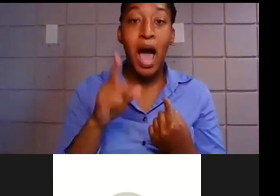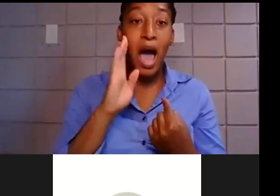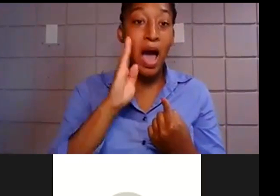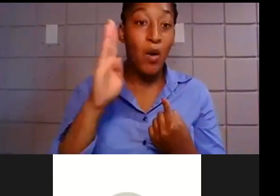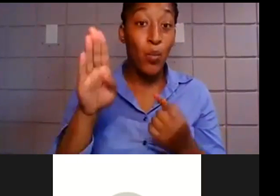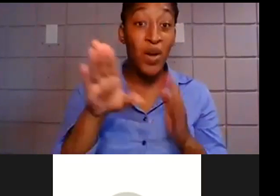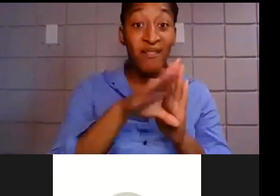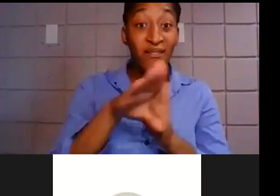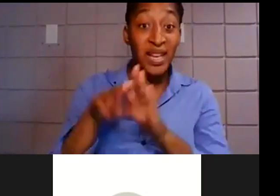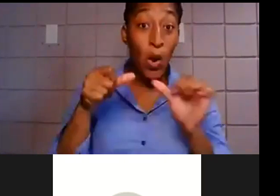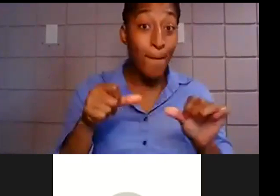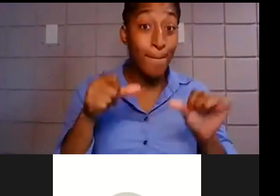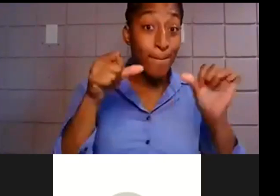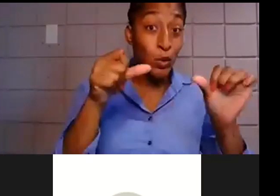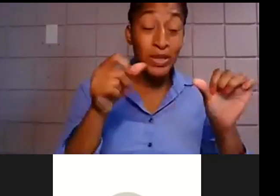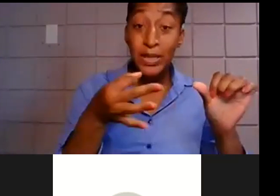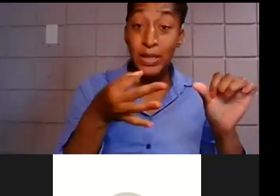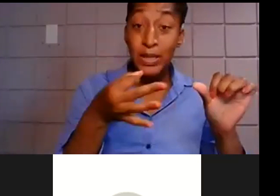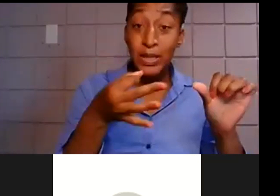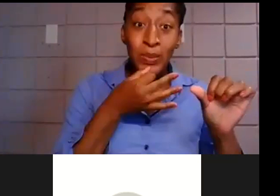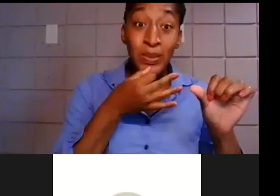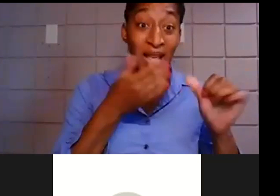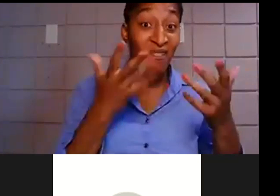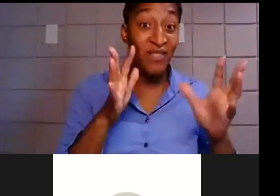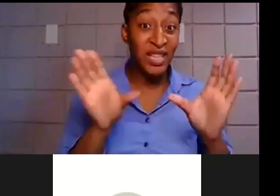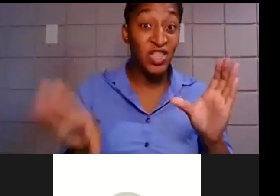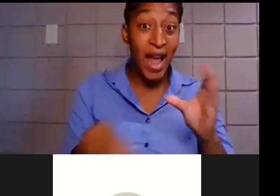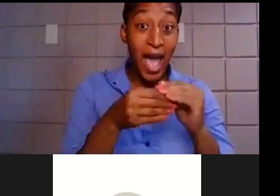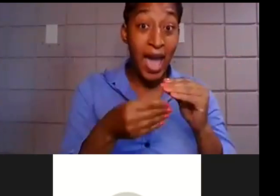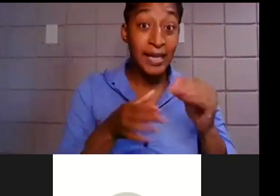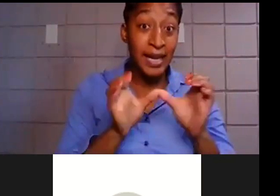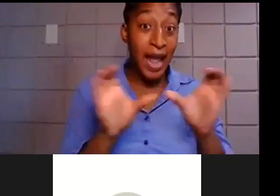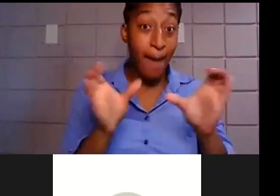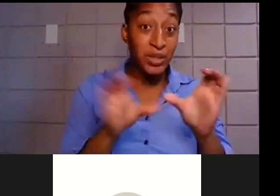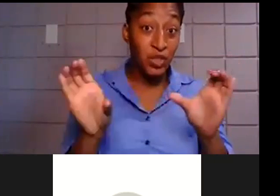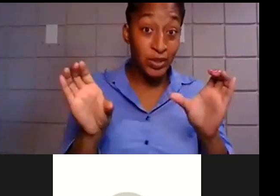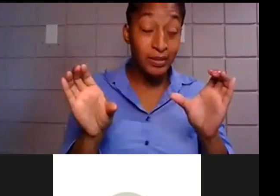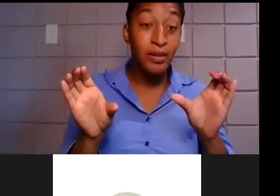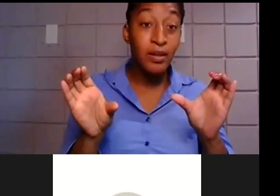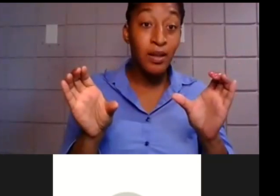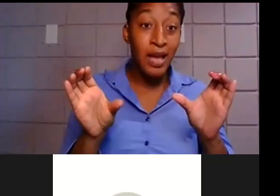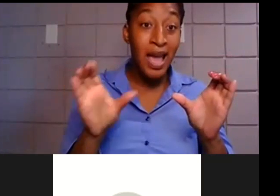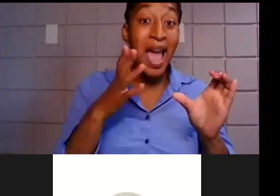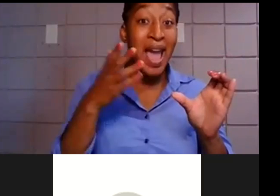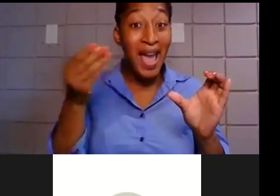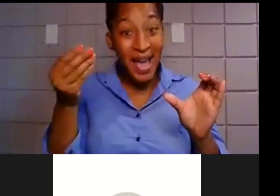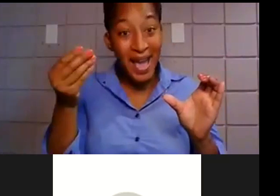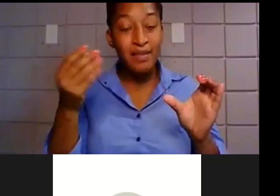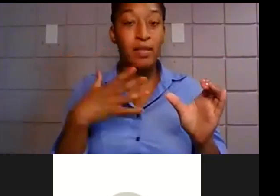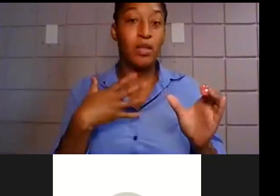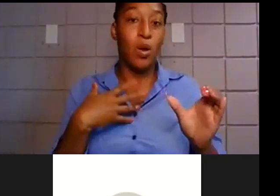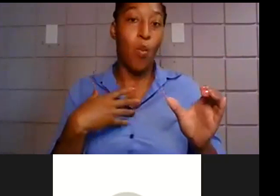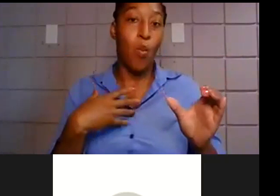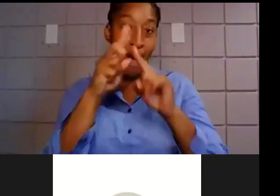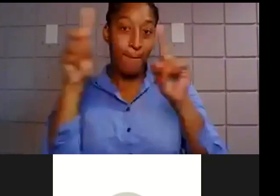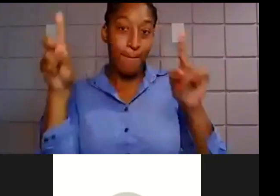soon as it's captioned. And I will also post those whiteboards in the announcements